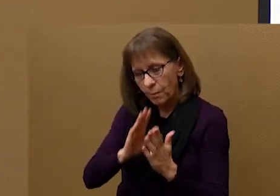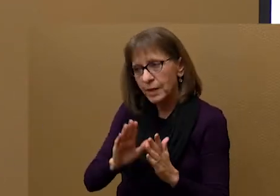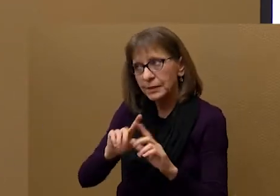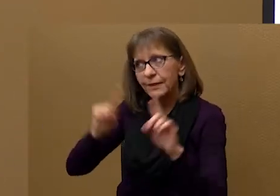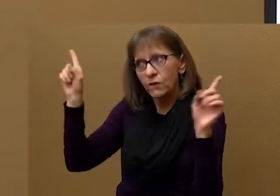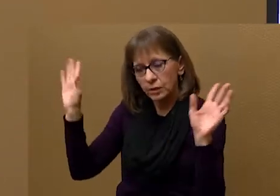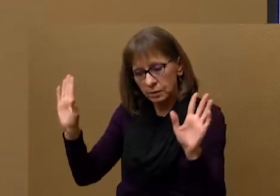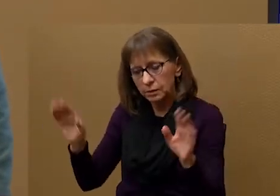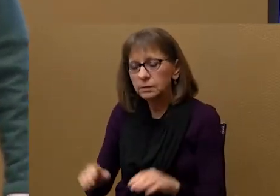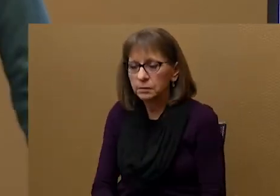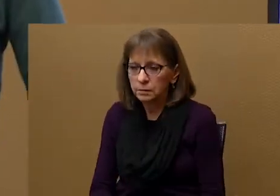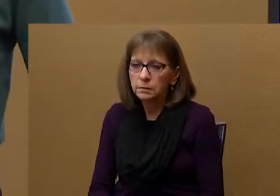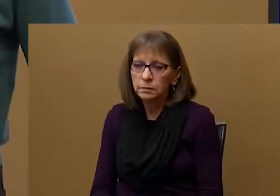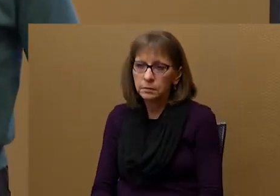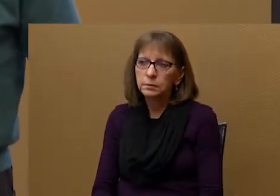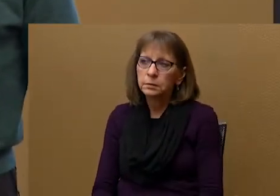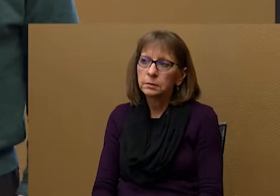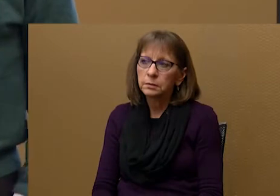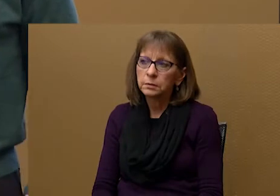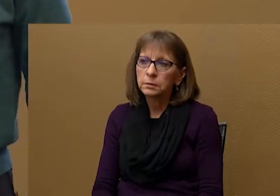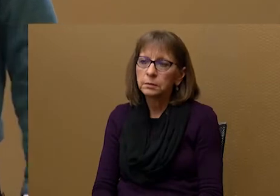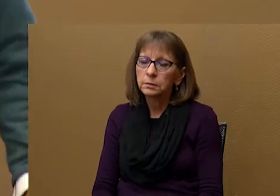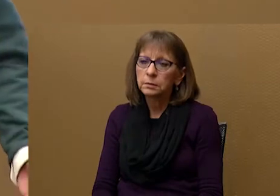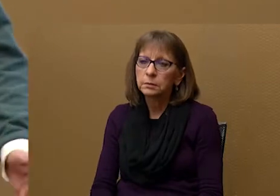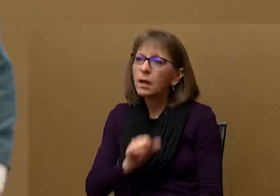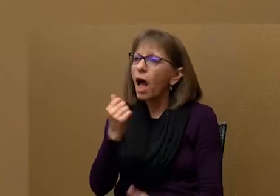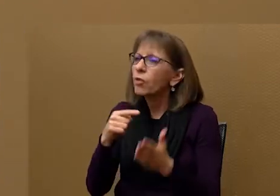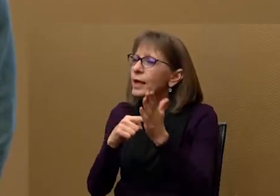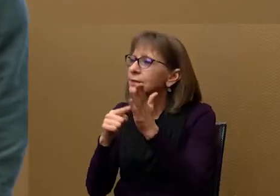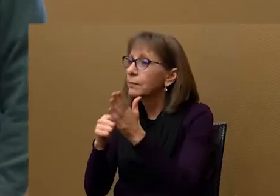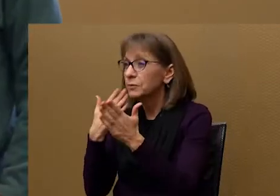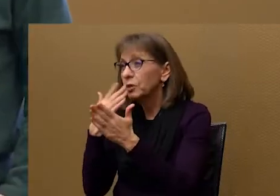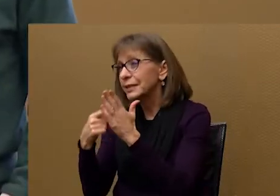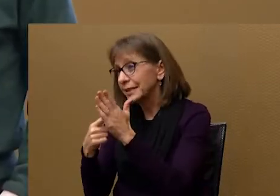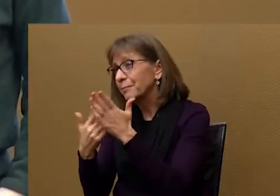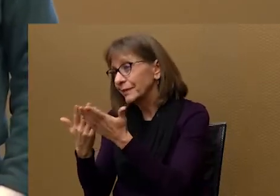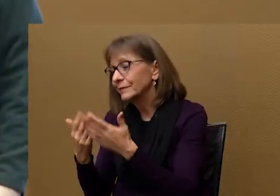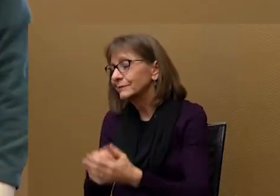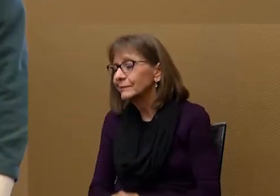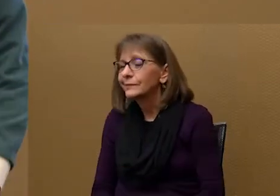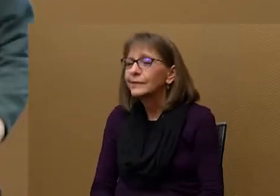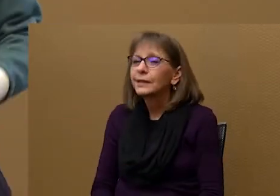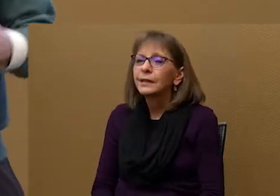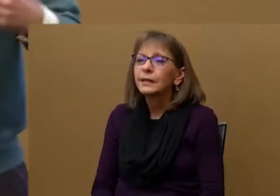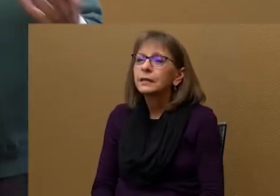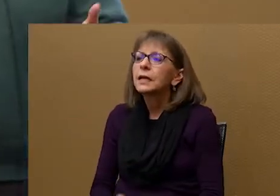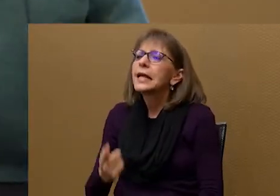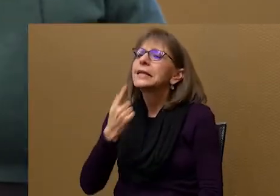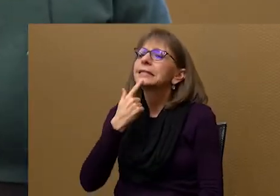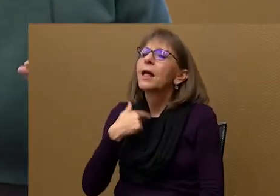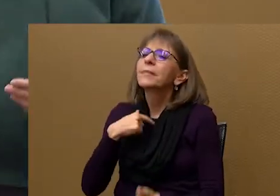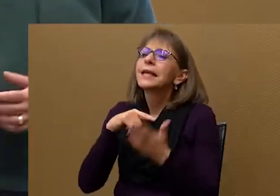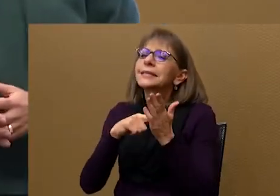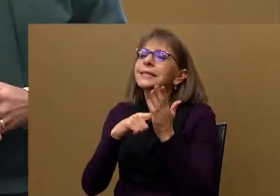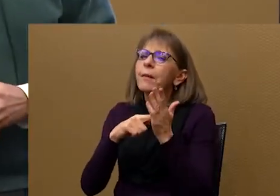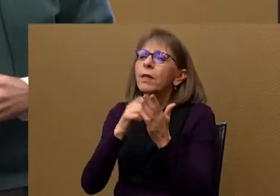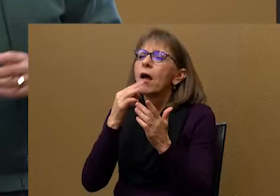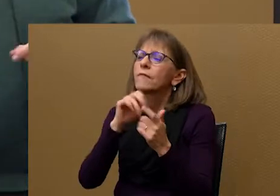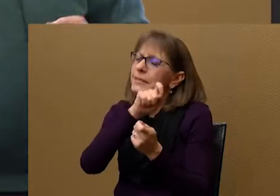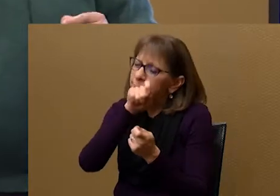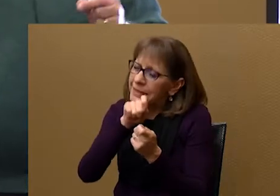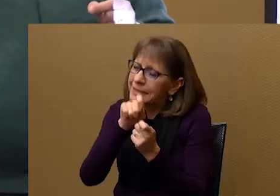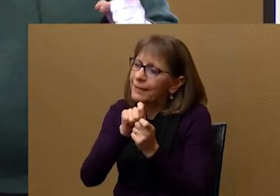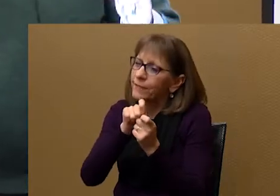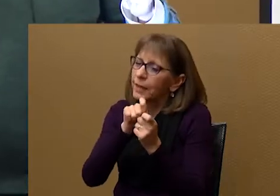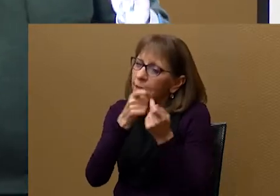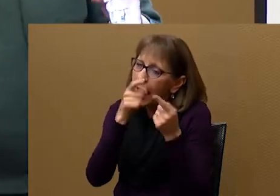police, I'm the therapist. All right, that's the best I can do. Right, I hope that. Other examples, but a great example.